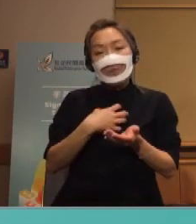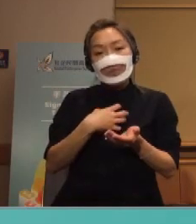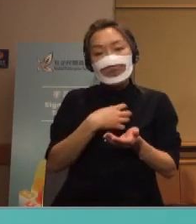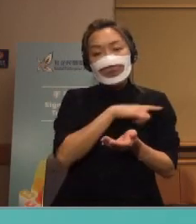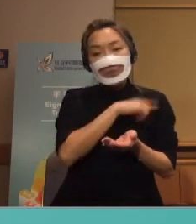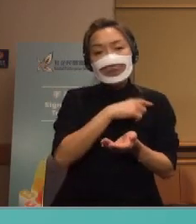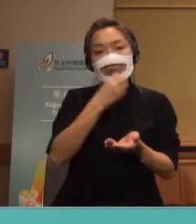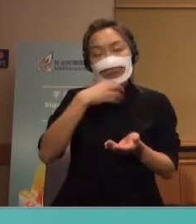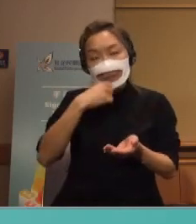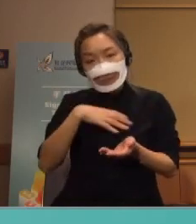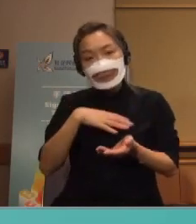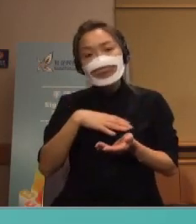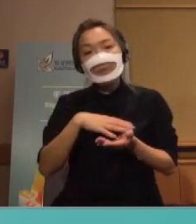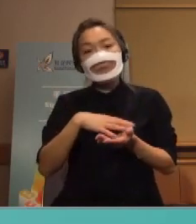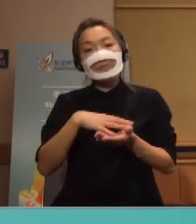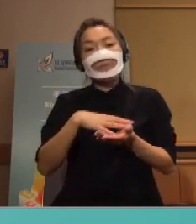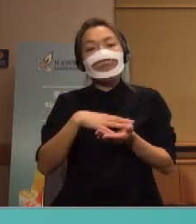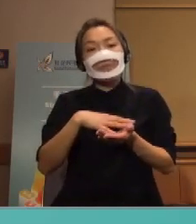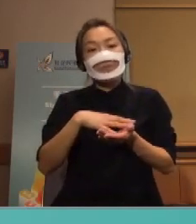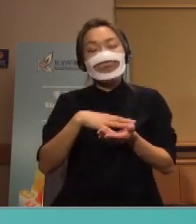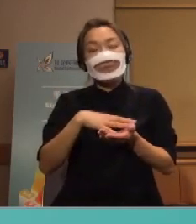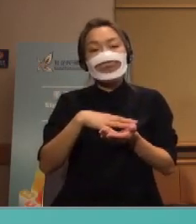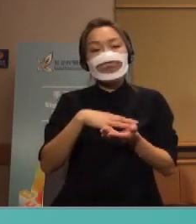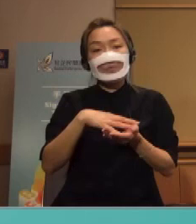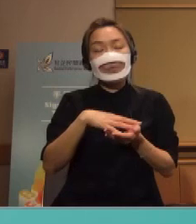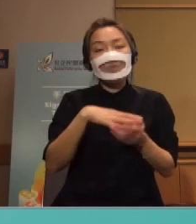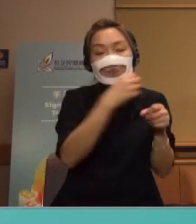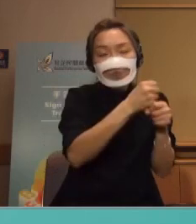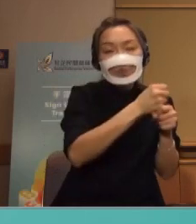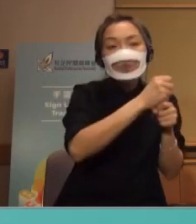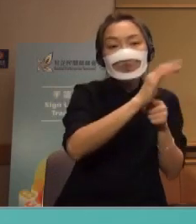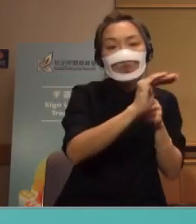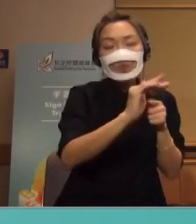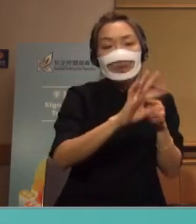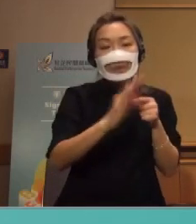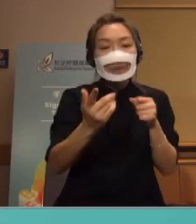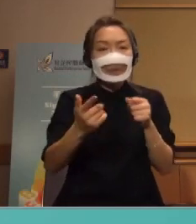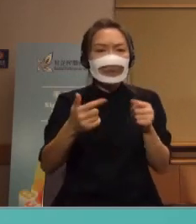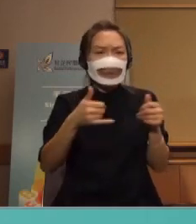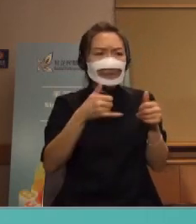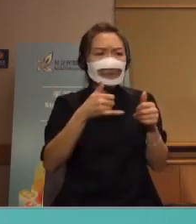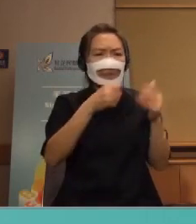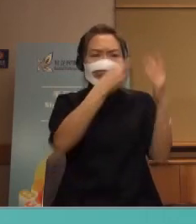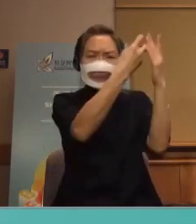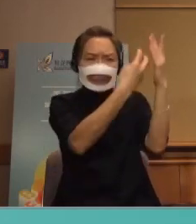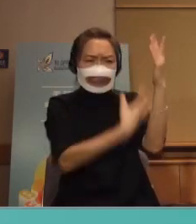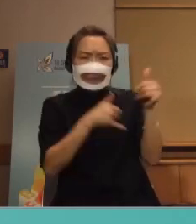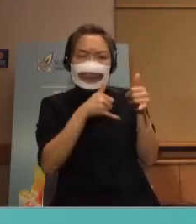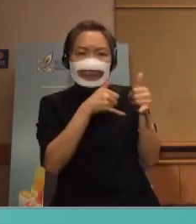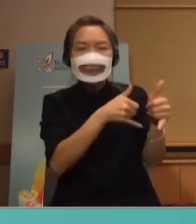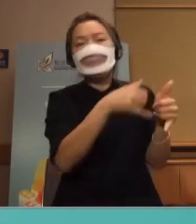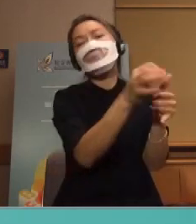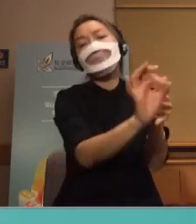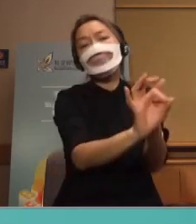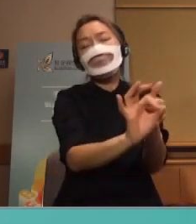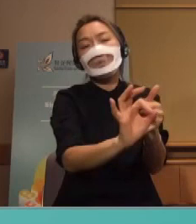guidelines, there's no principles, there's like, you just keep trying and error. And then you ask yourself, are you trying to chase the market or are you